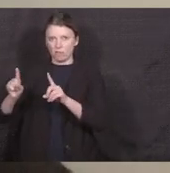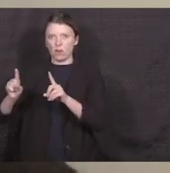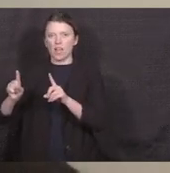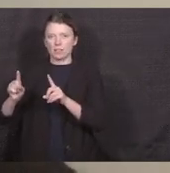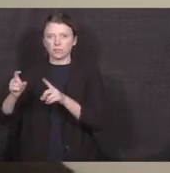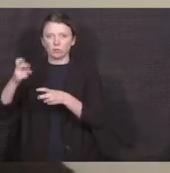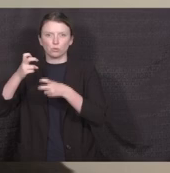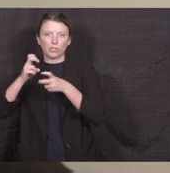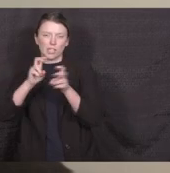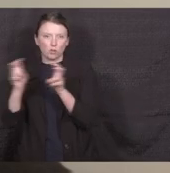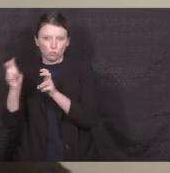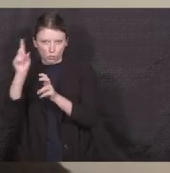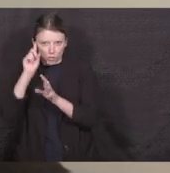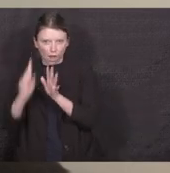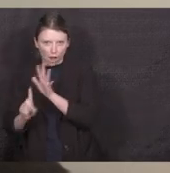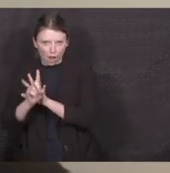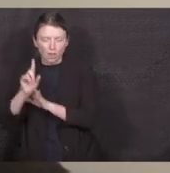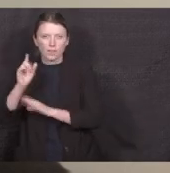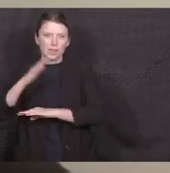and that company